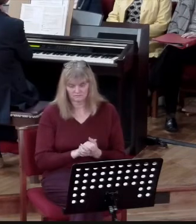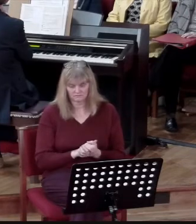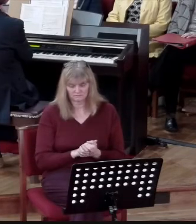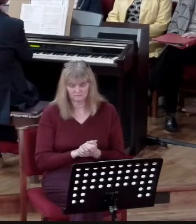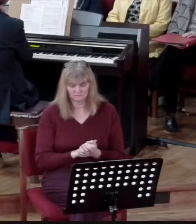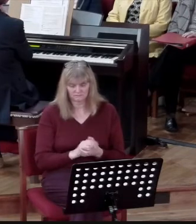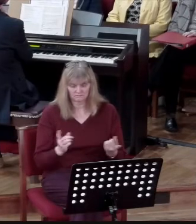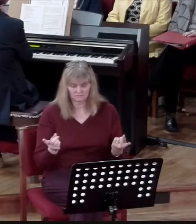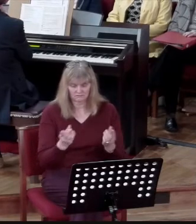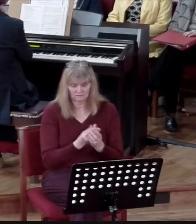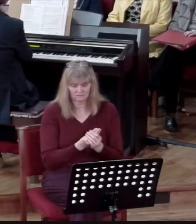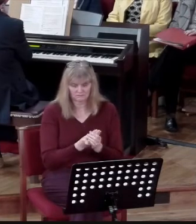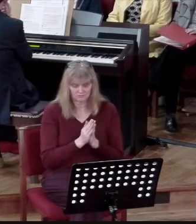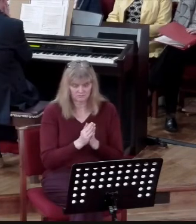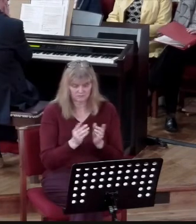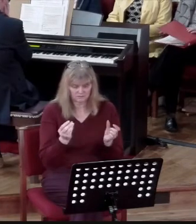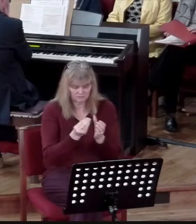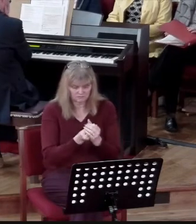pray together.